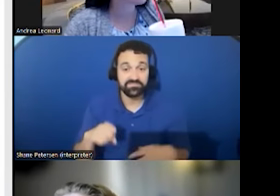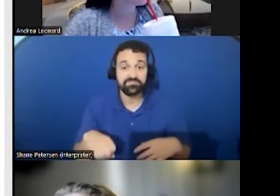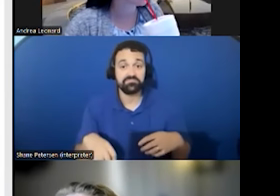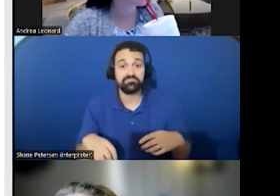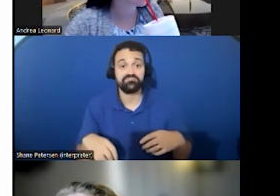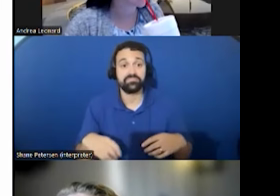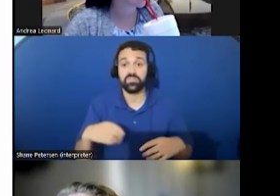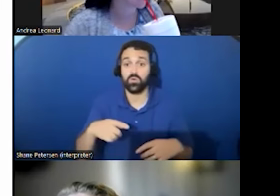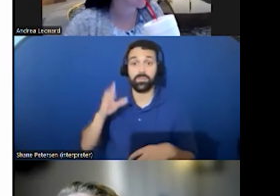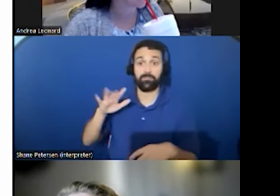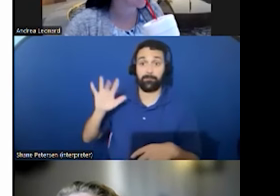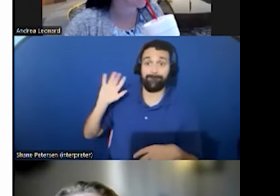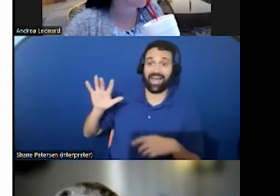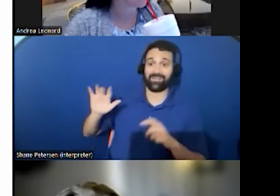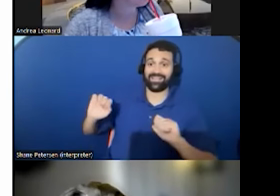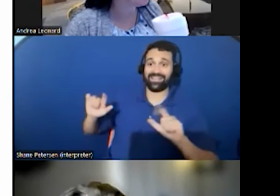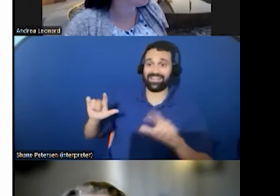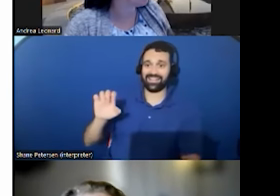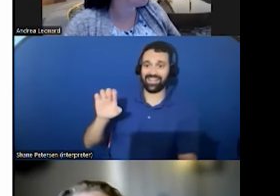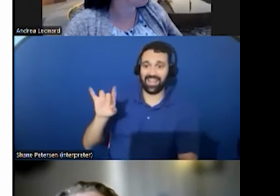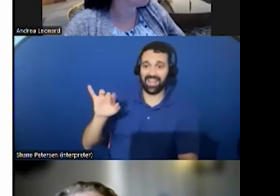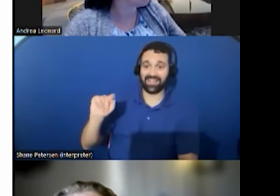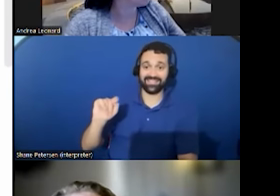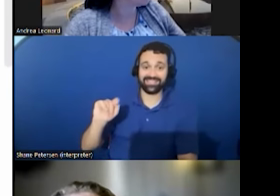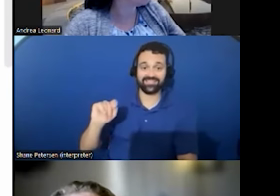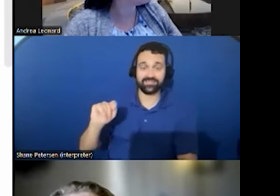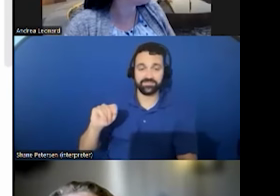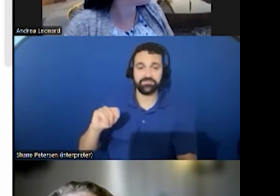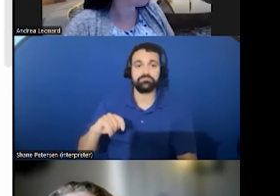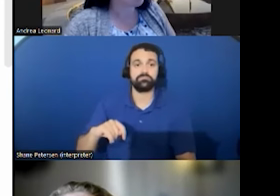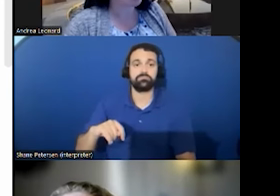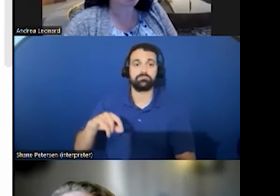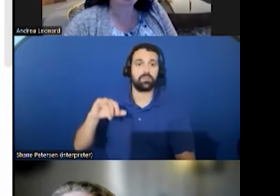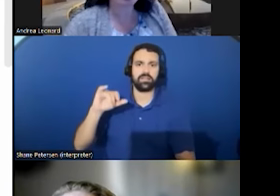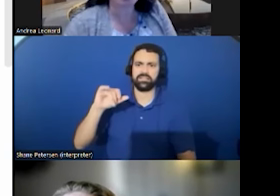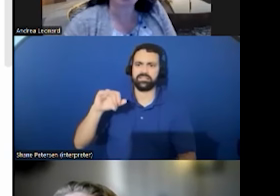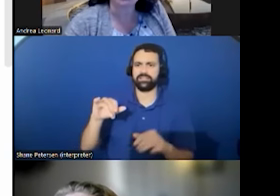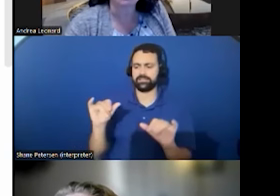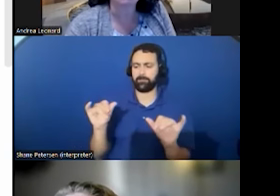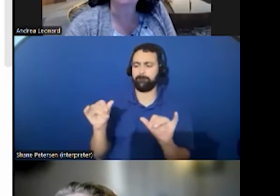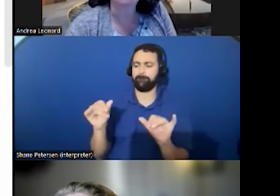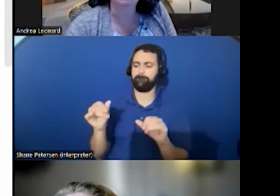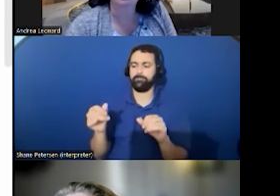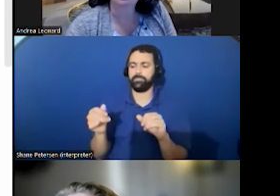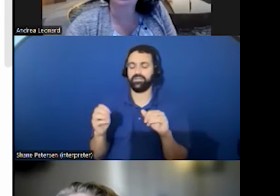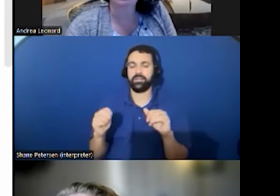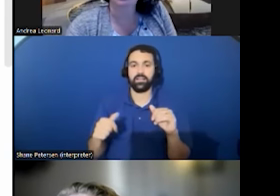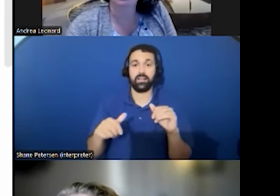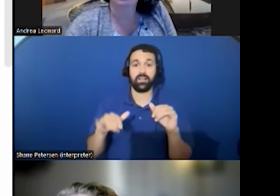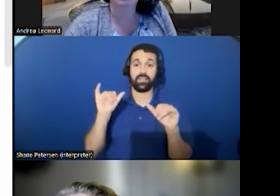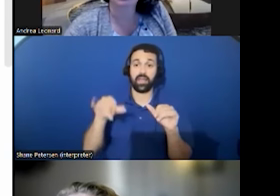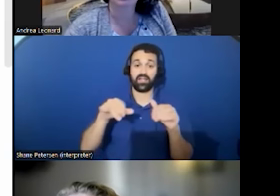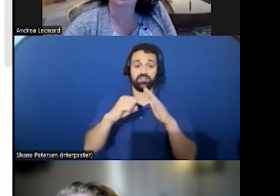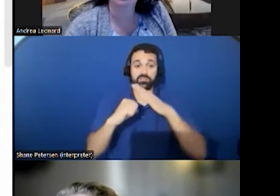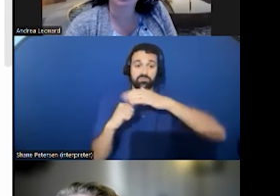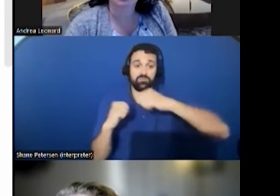it. And again, we use that same clear structure with the heading. So this is the heading 1, here's a